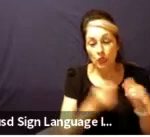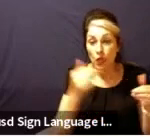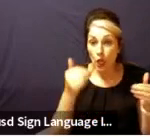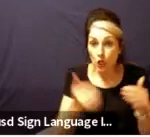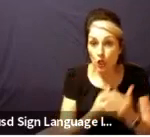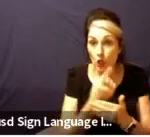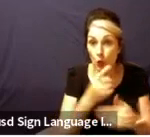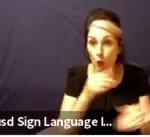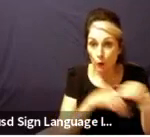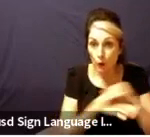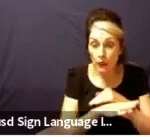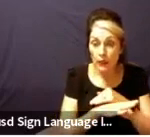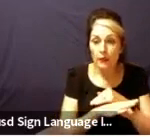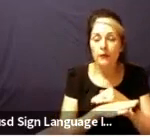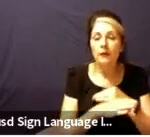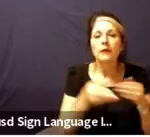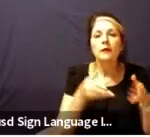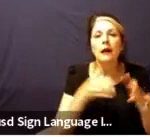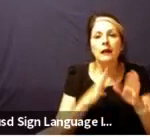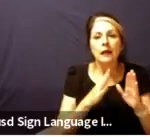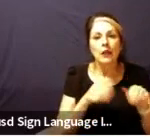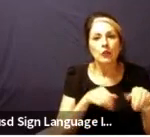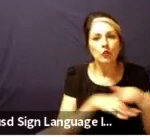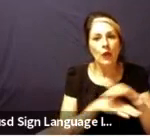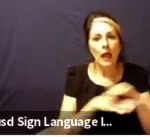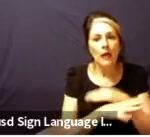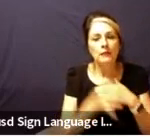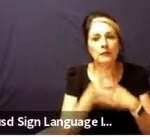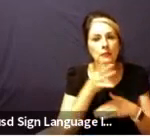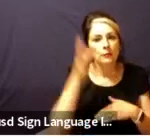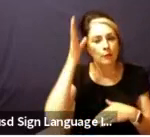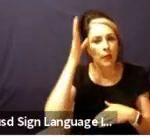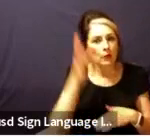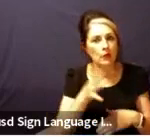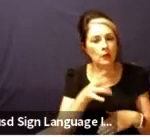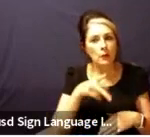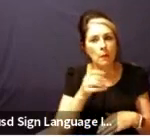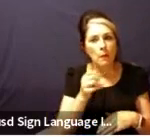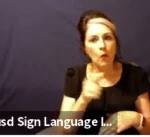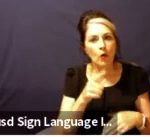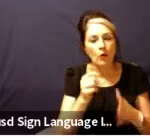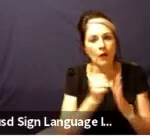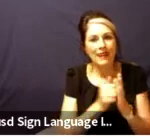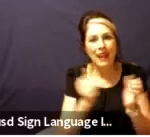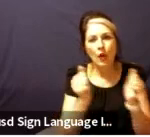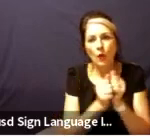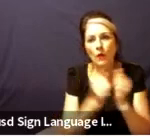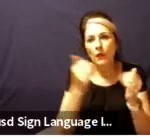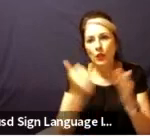to access your Parent Portal account with your new password.